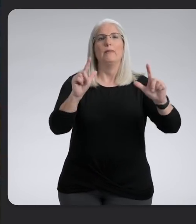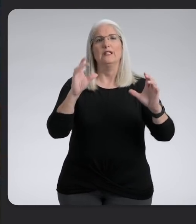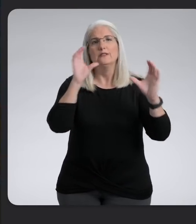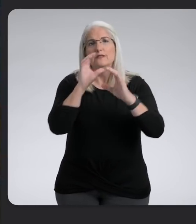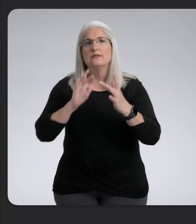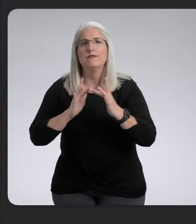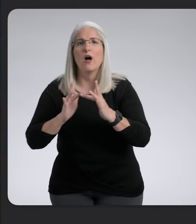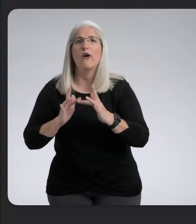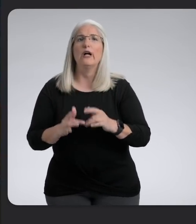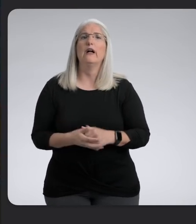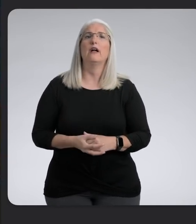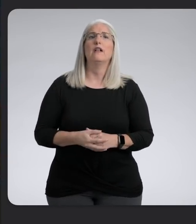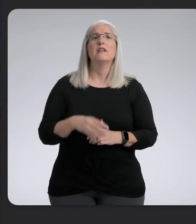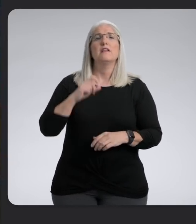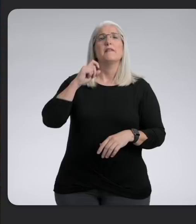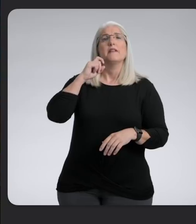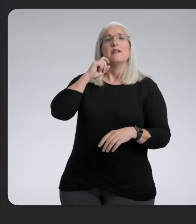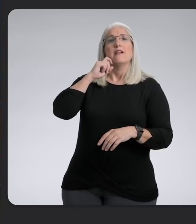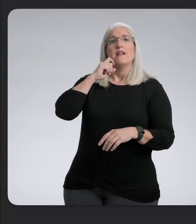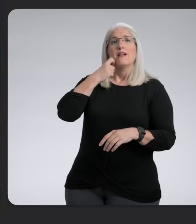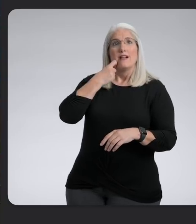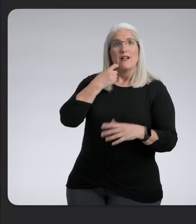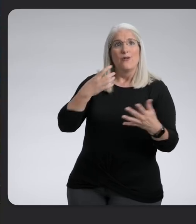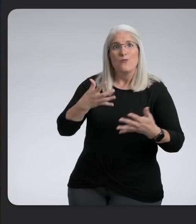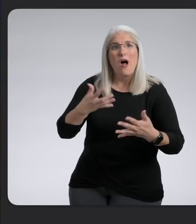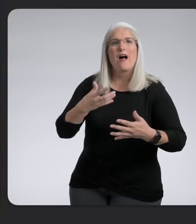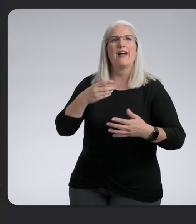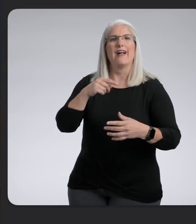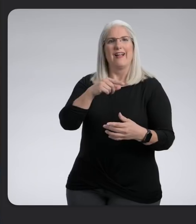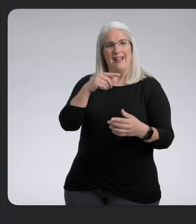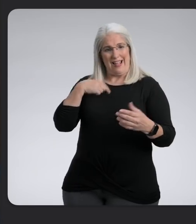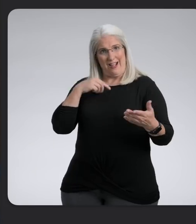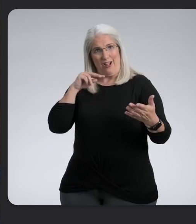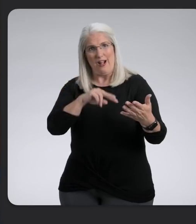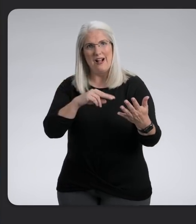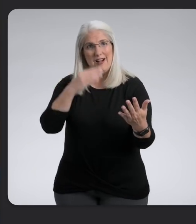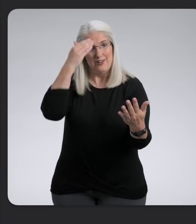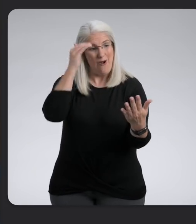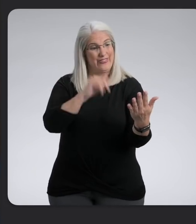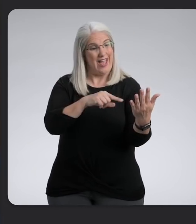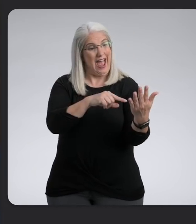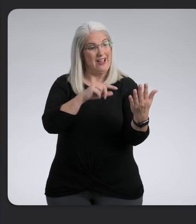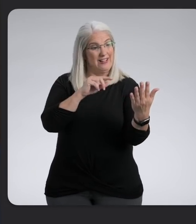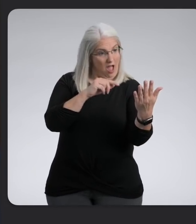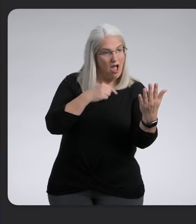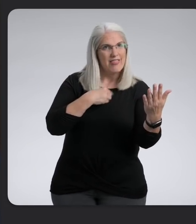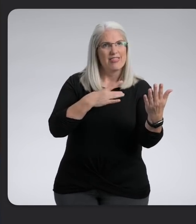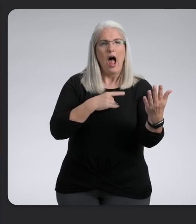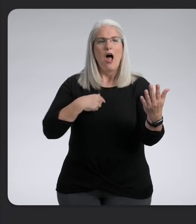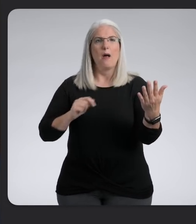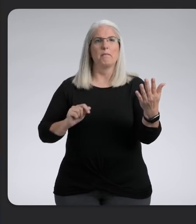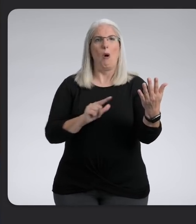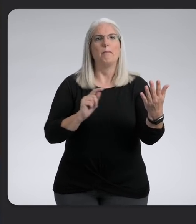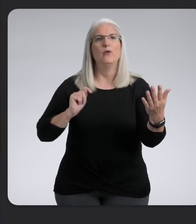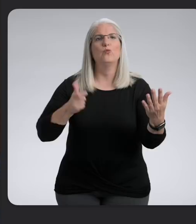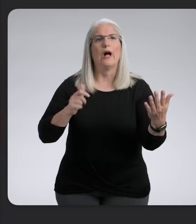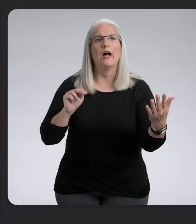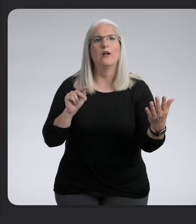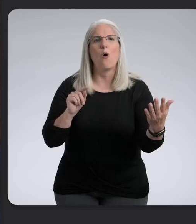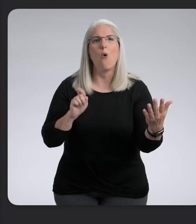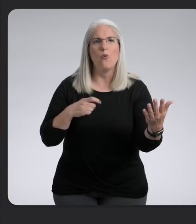super cool about Quick Note is that it's aware of the app I'm using. I'll start a new Quick Note on top of Safari.